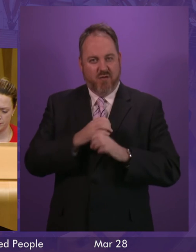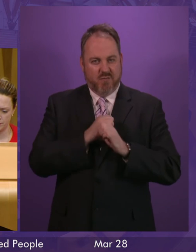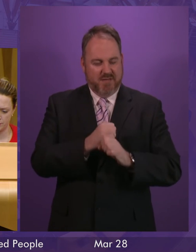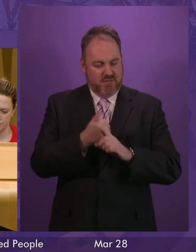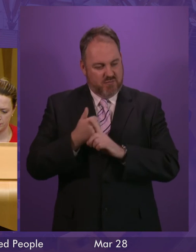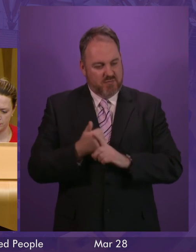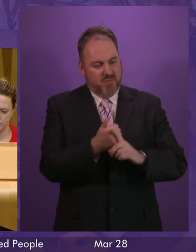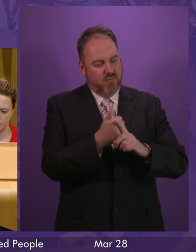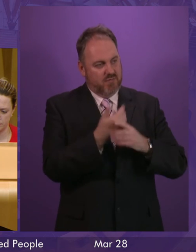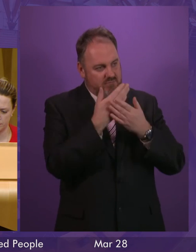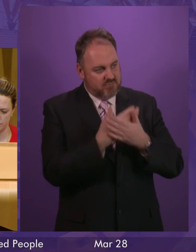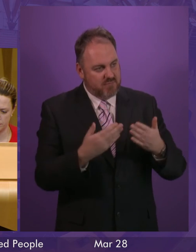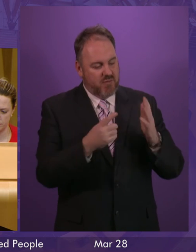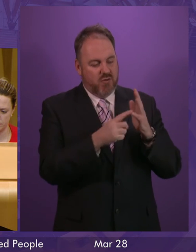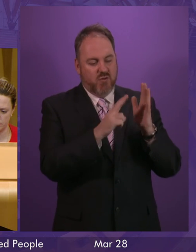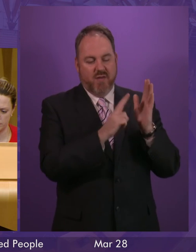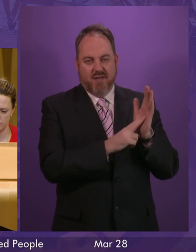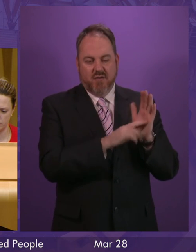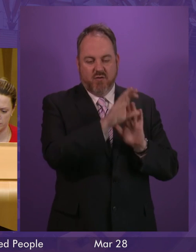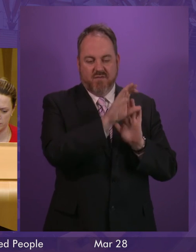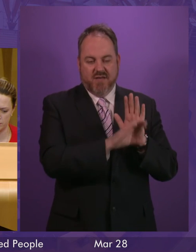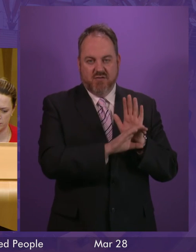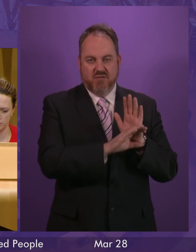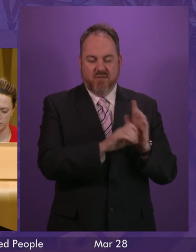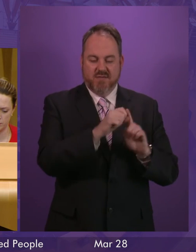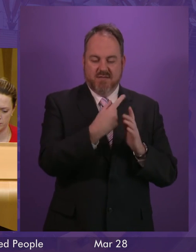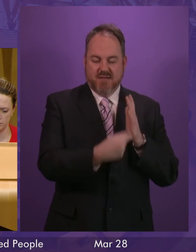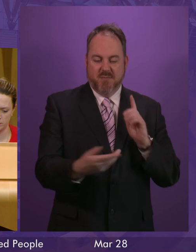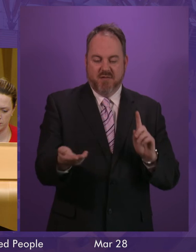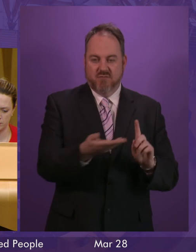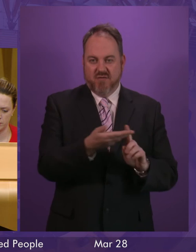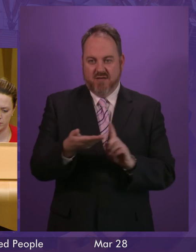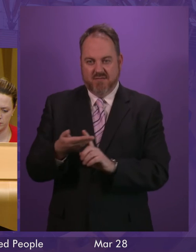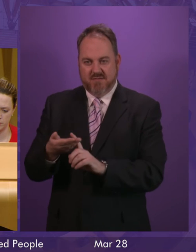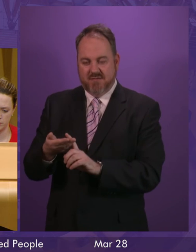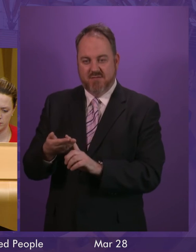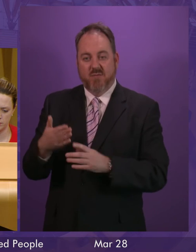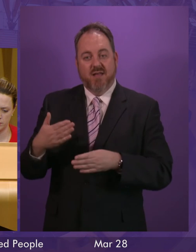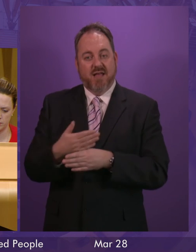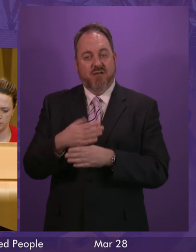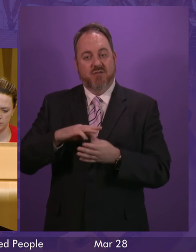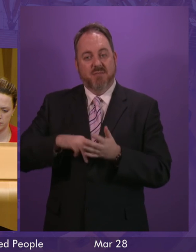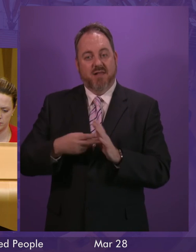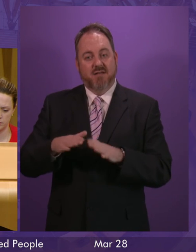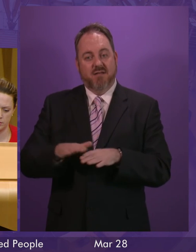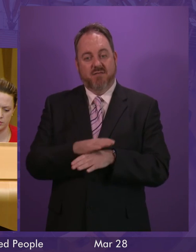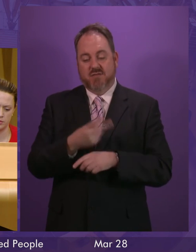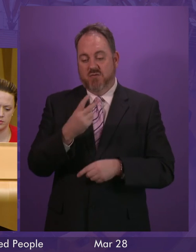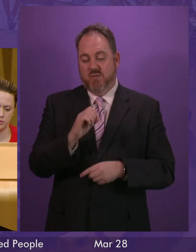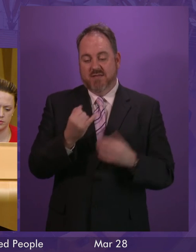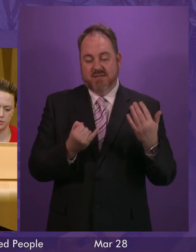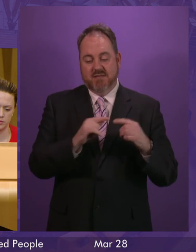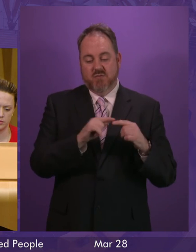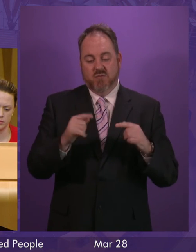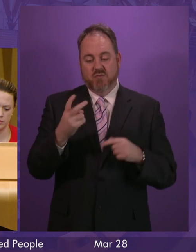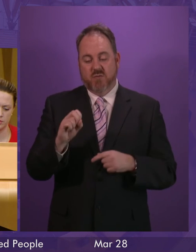United Nations Convention on rights of persons with disabilities. The Action Plan covers the period 2016-2021 and